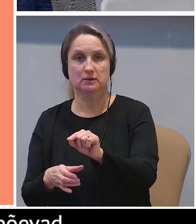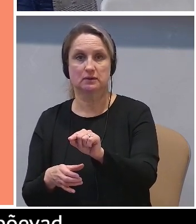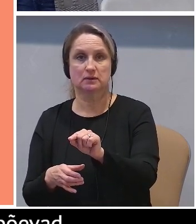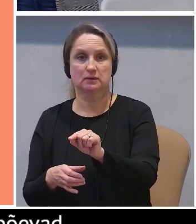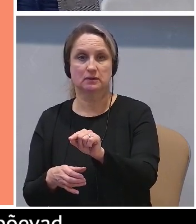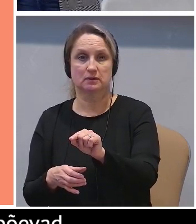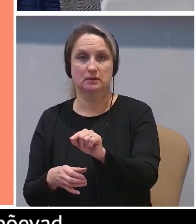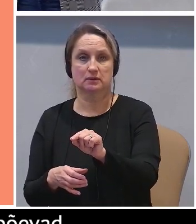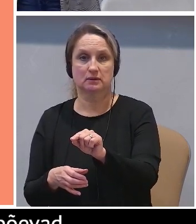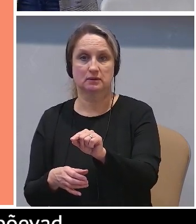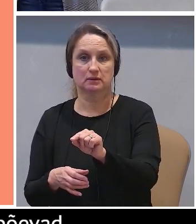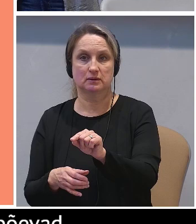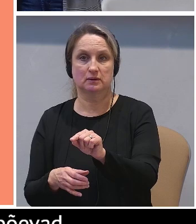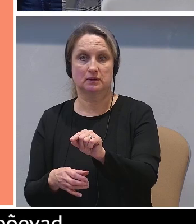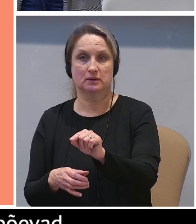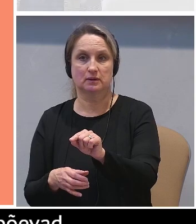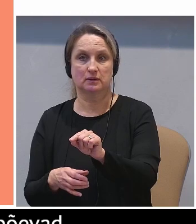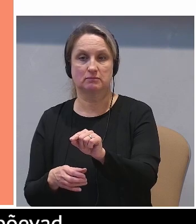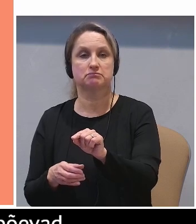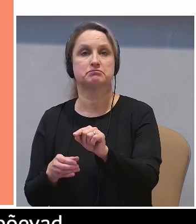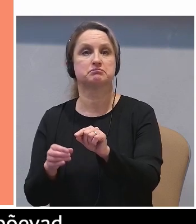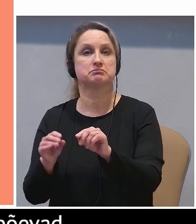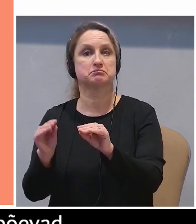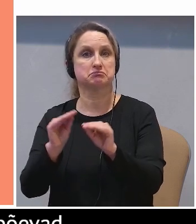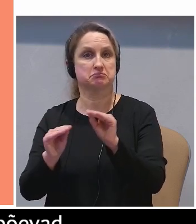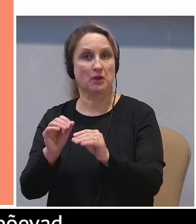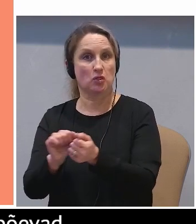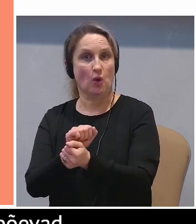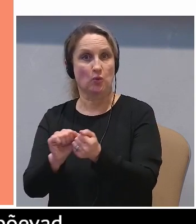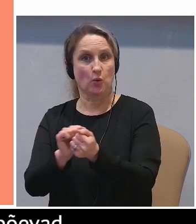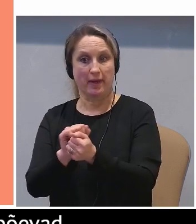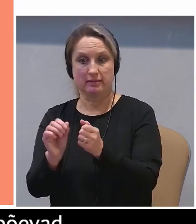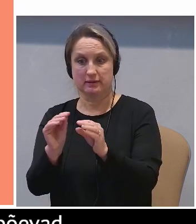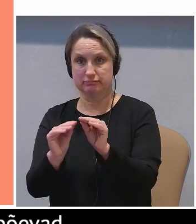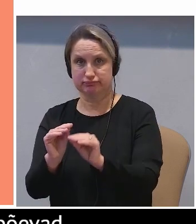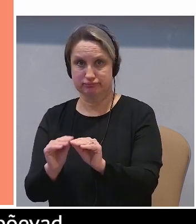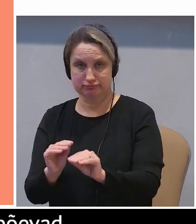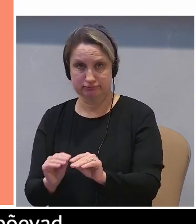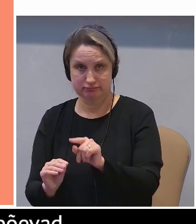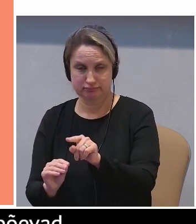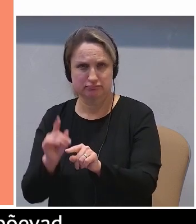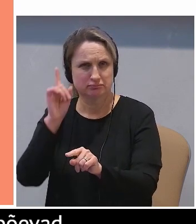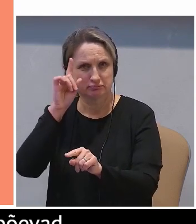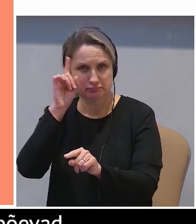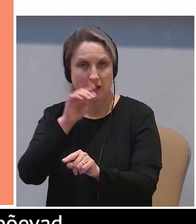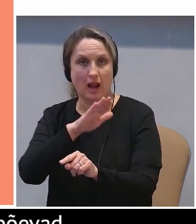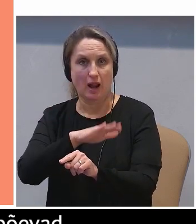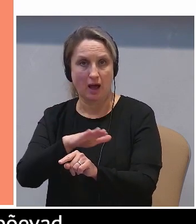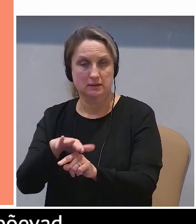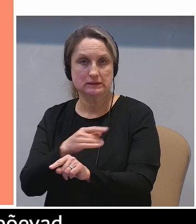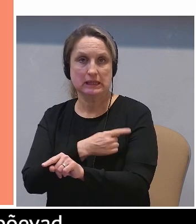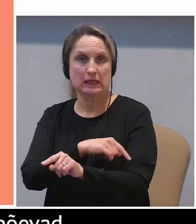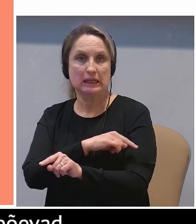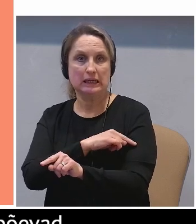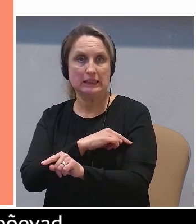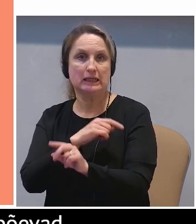very interesting document because it lists per country what are the specificities when an investigator